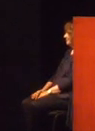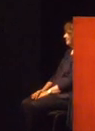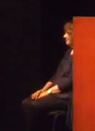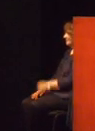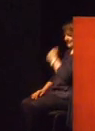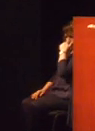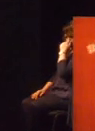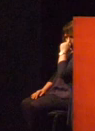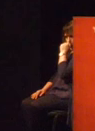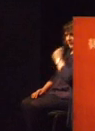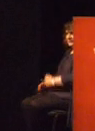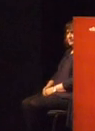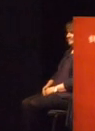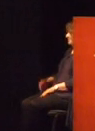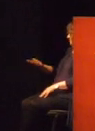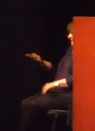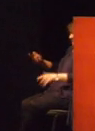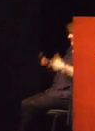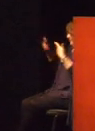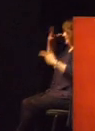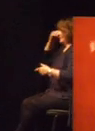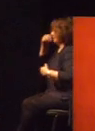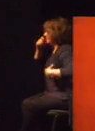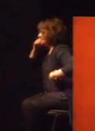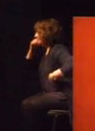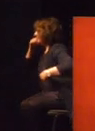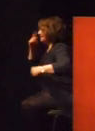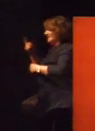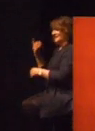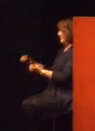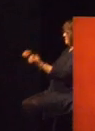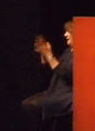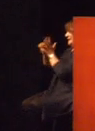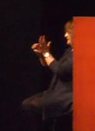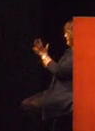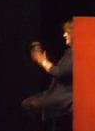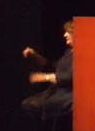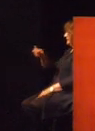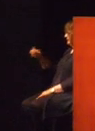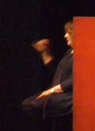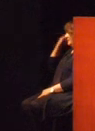So this is the lived experience of race. This is one of many examples.